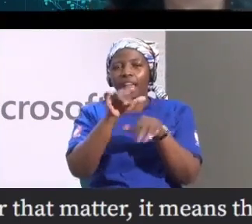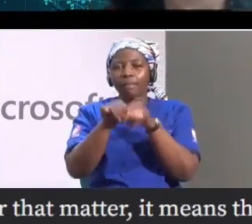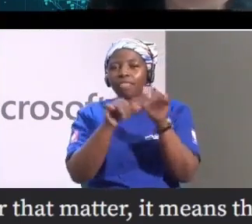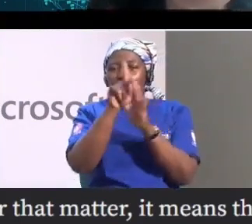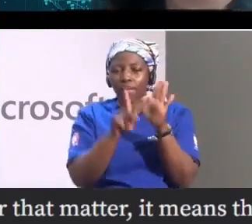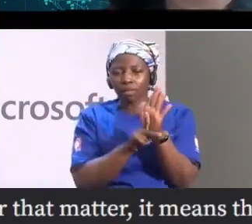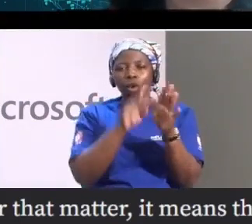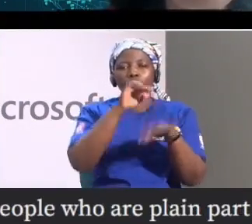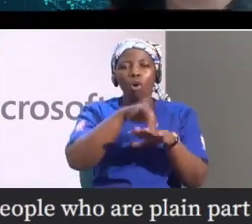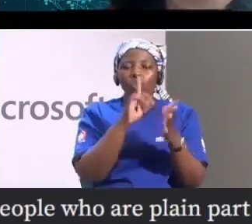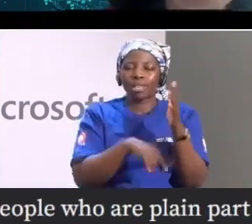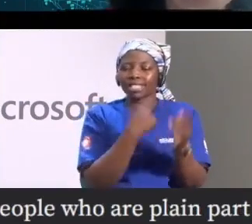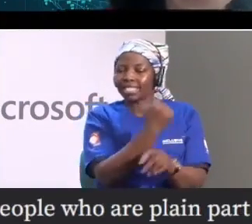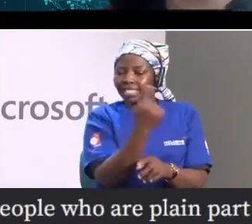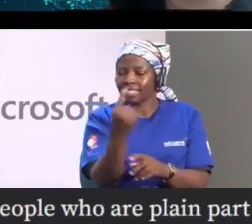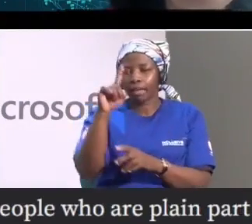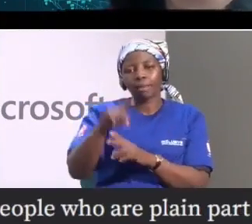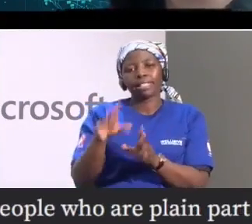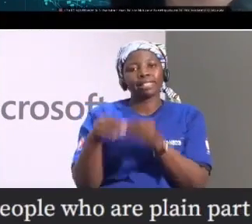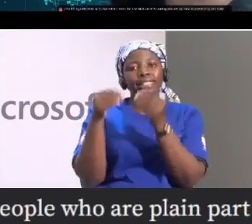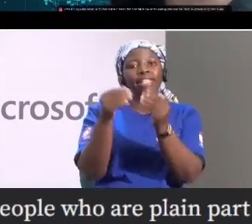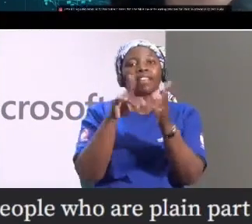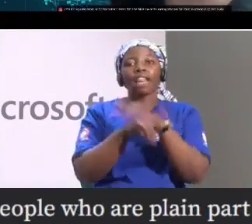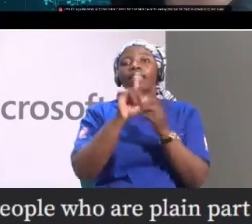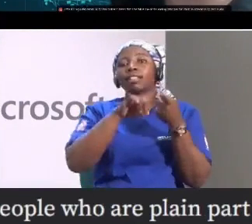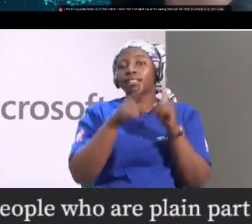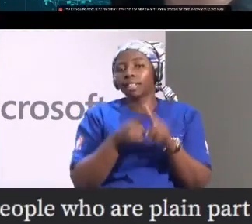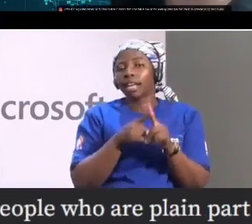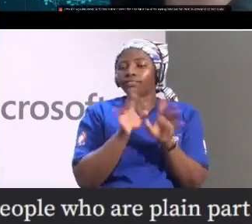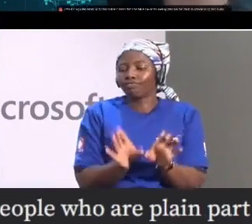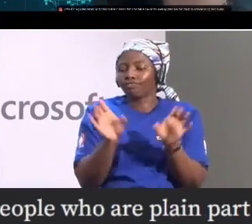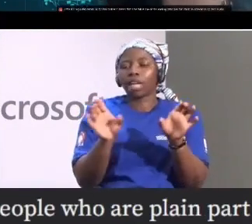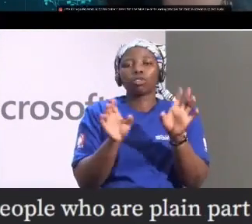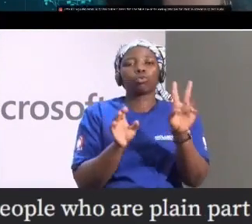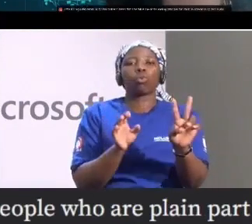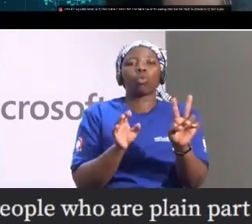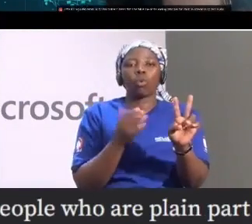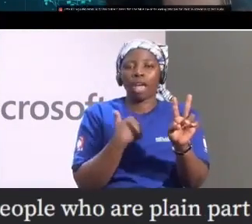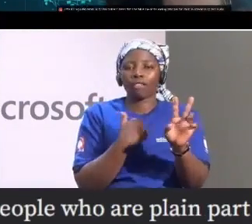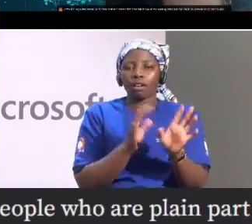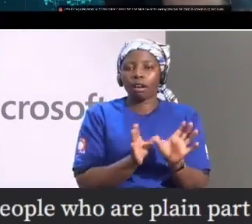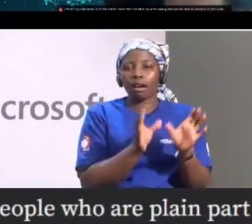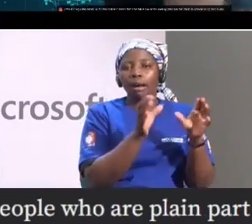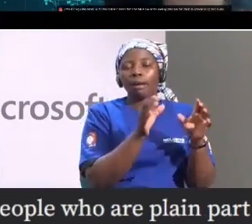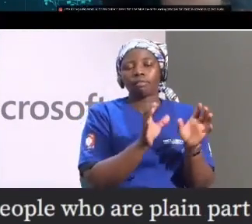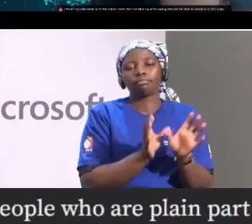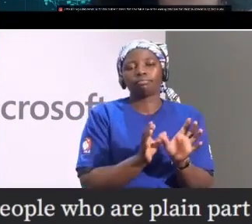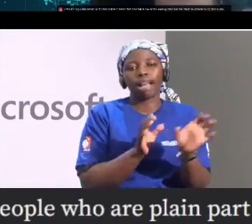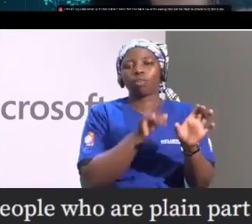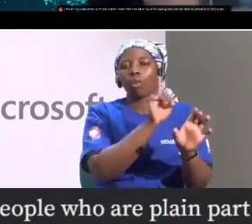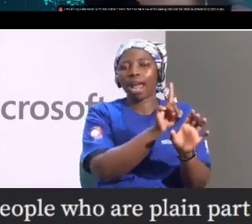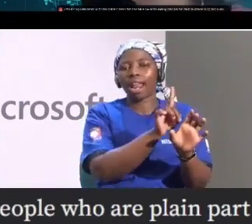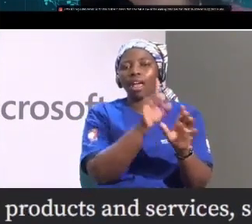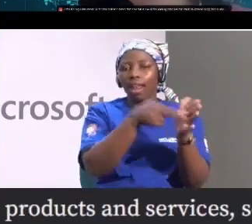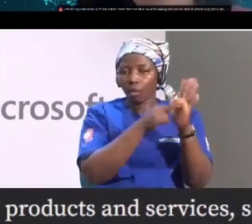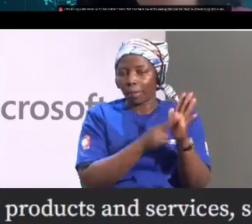each of these aspects must provide. In the standard, it is divided into two parts. There is part one on requirements, then there